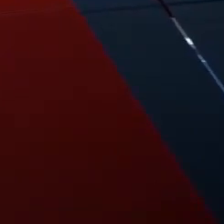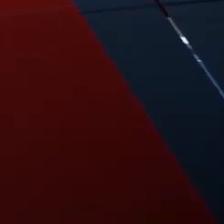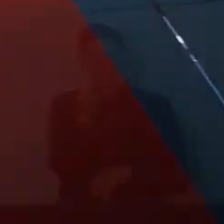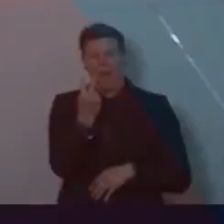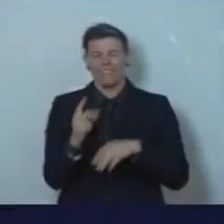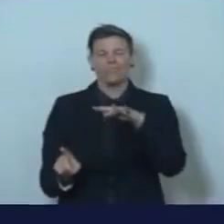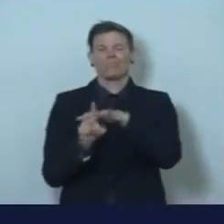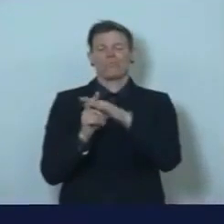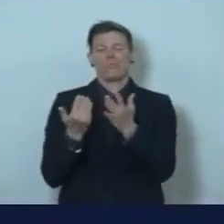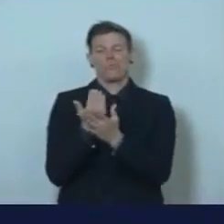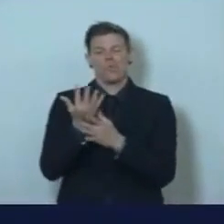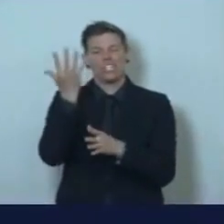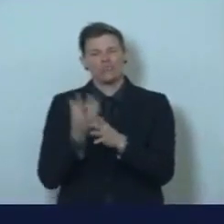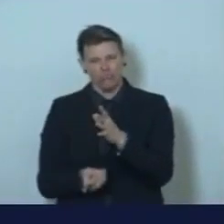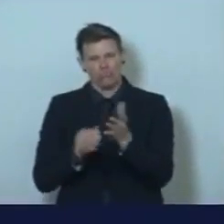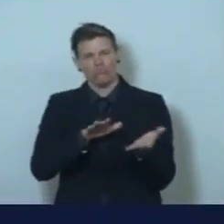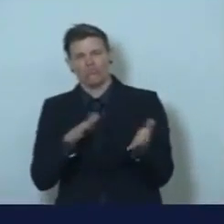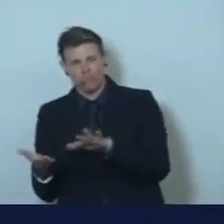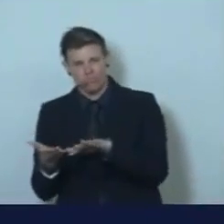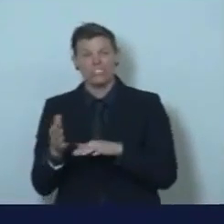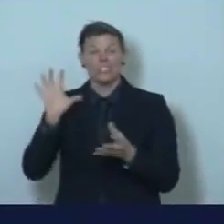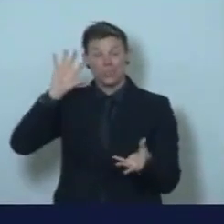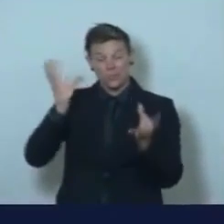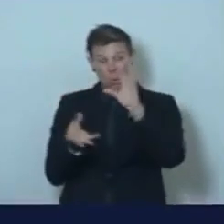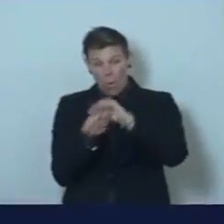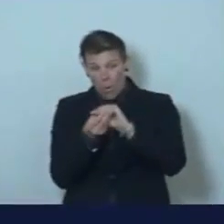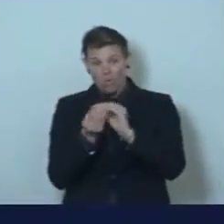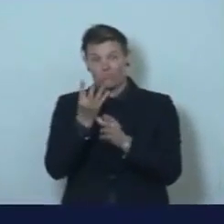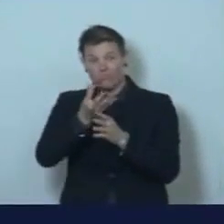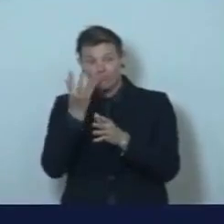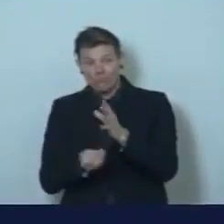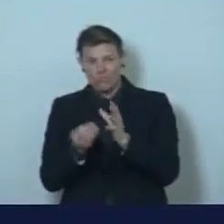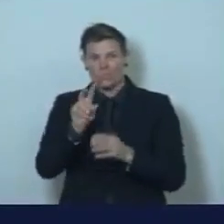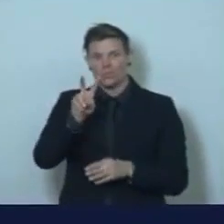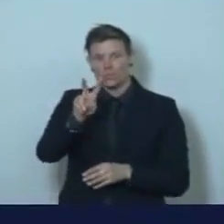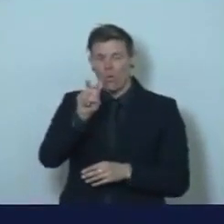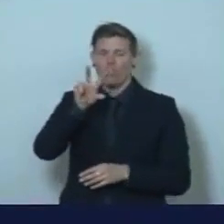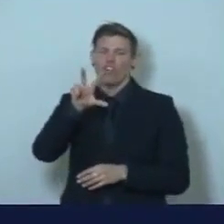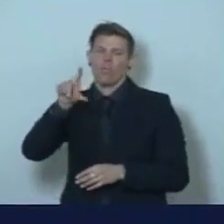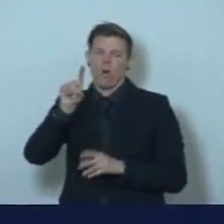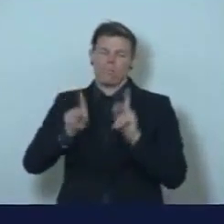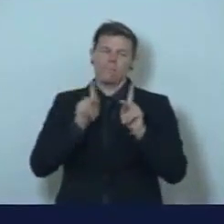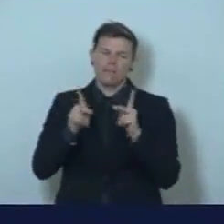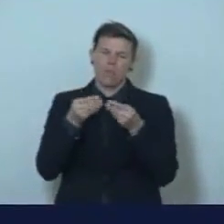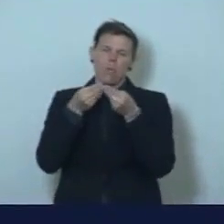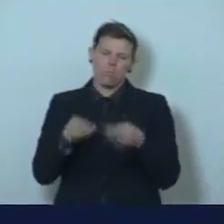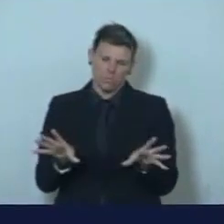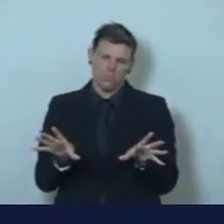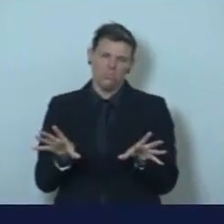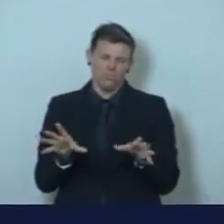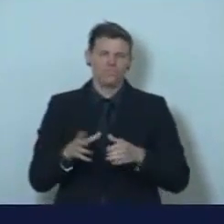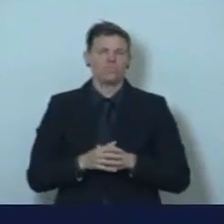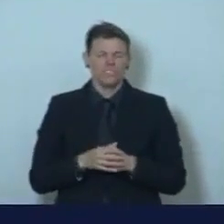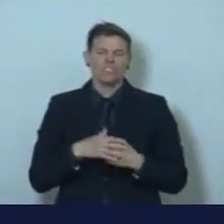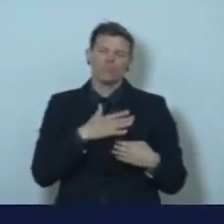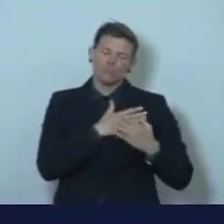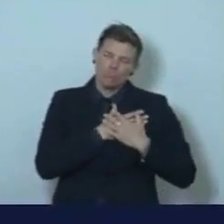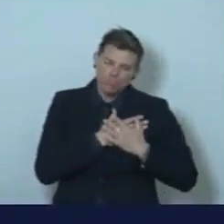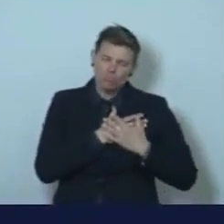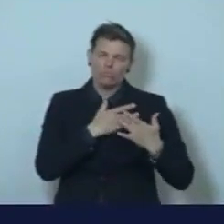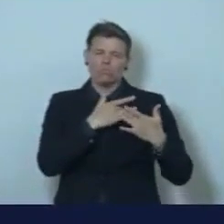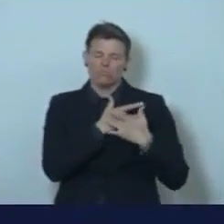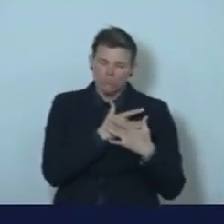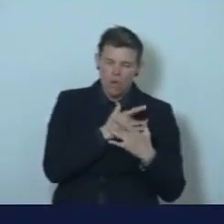today, and that's bringing our total to 231 lost souls. This is always the most difficult news